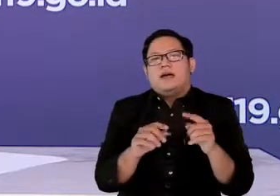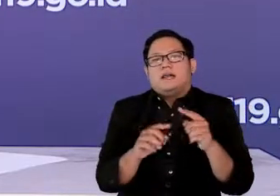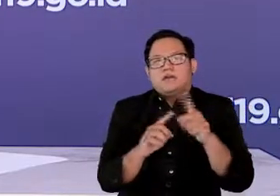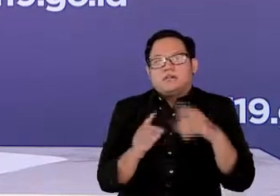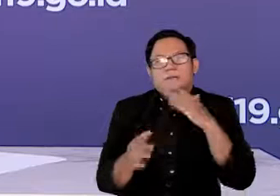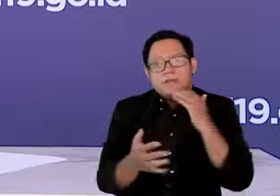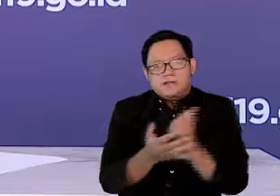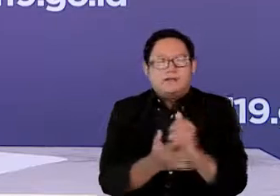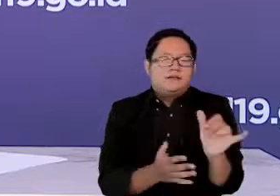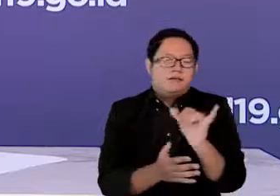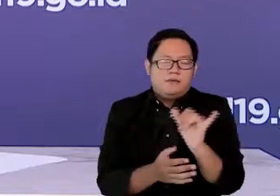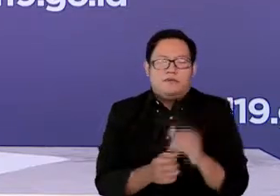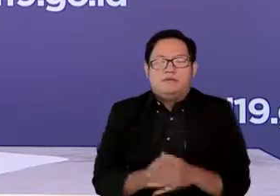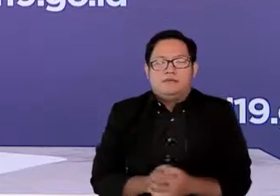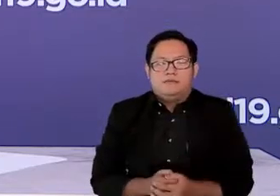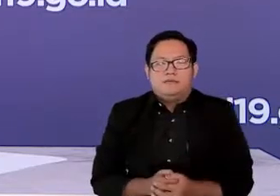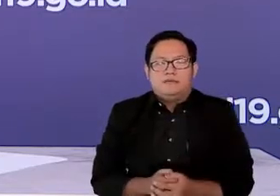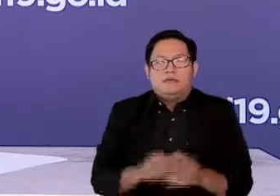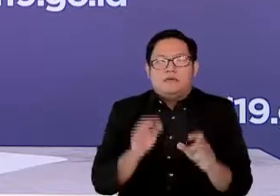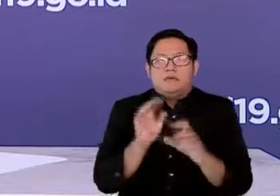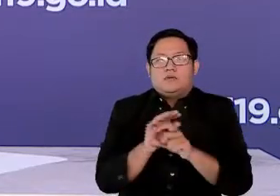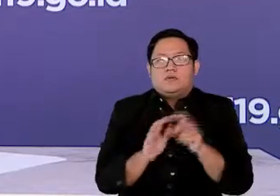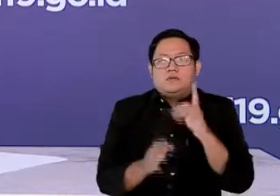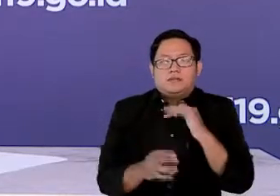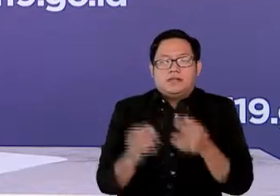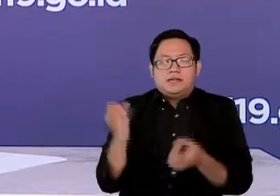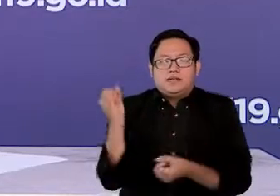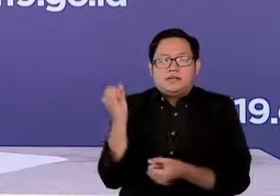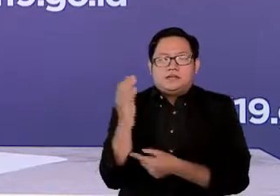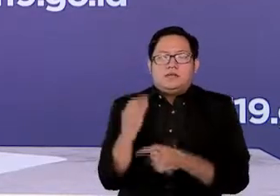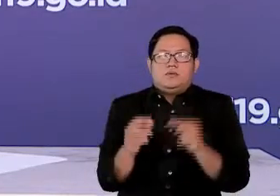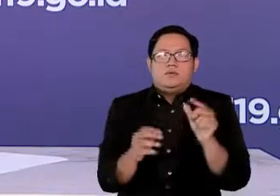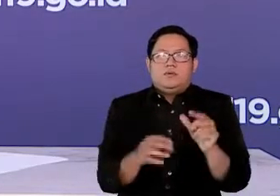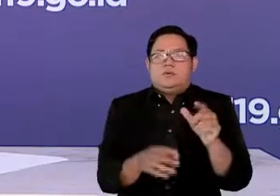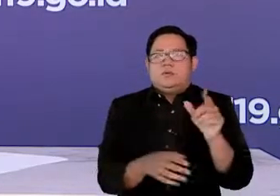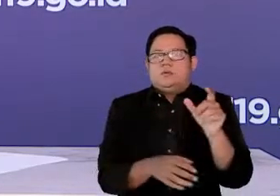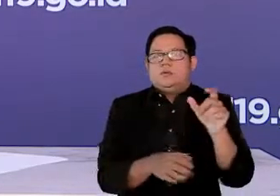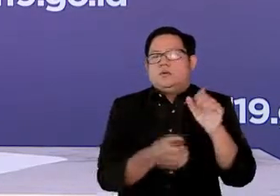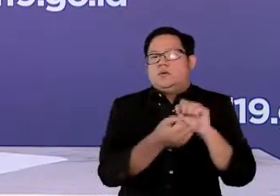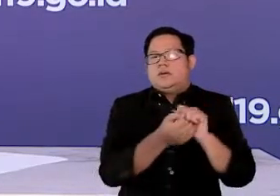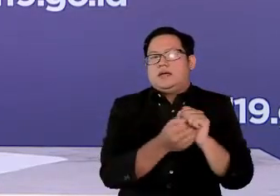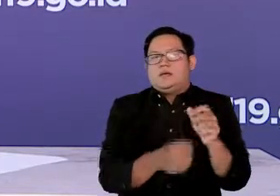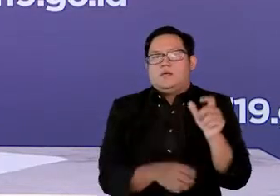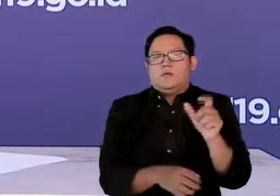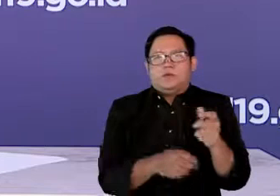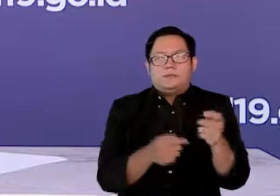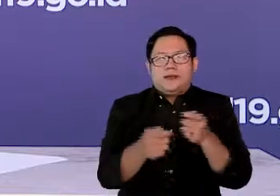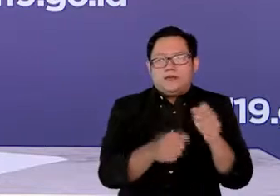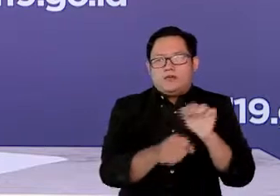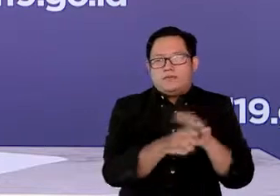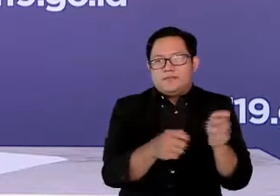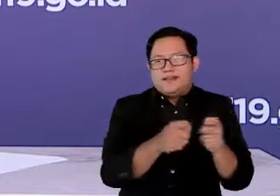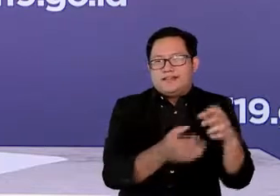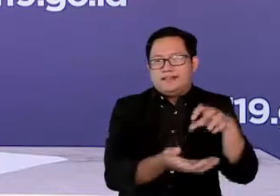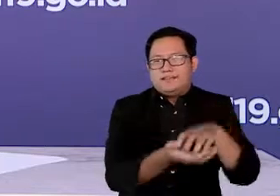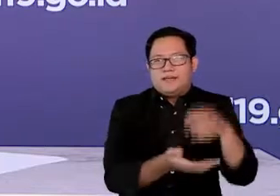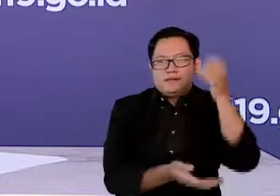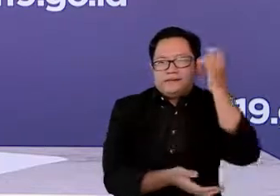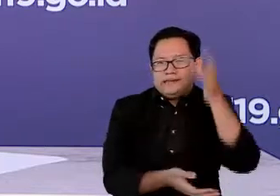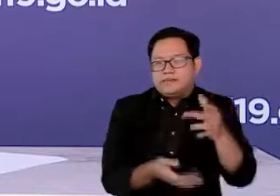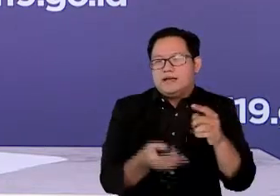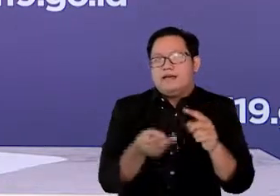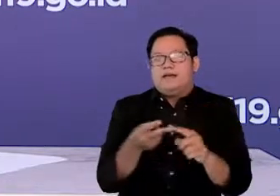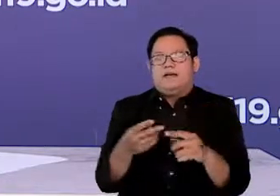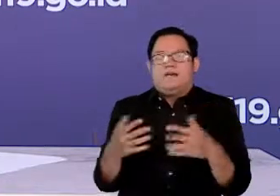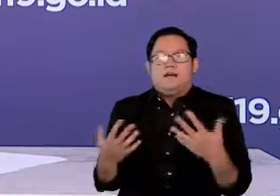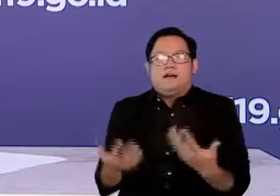formation of task forces in villages and sub-districts and in every public facility. Third,